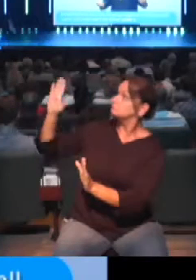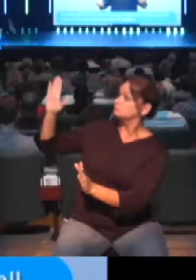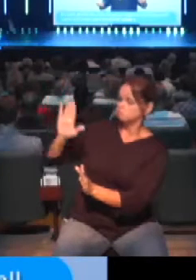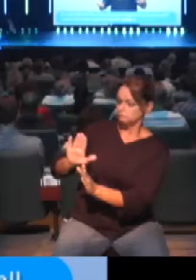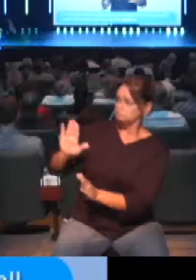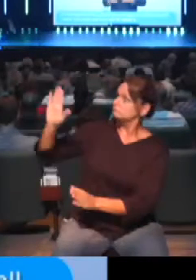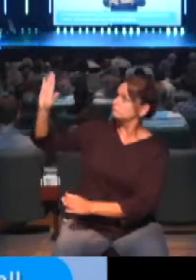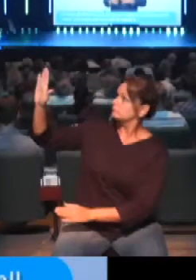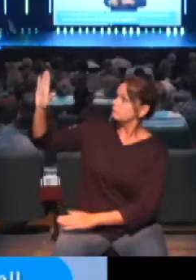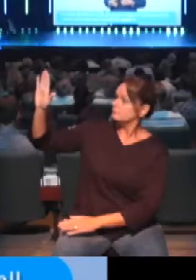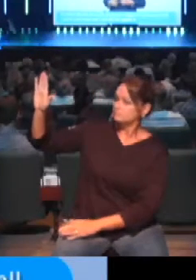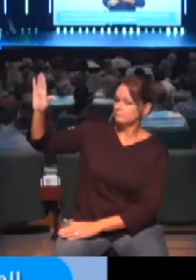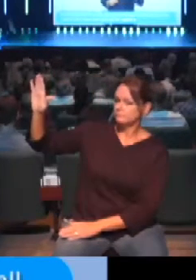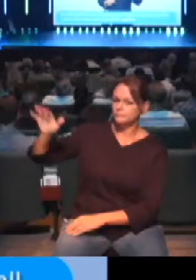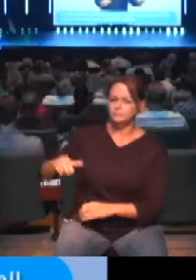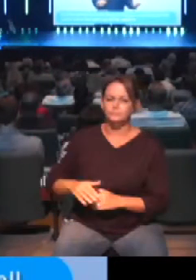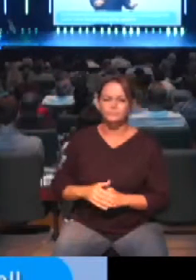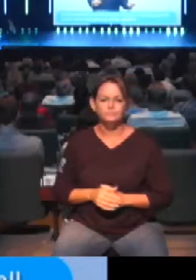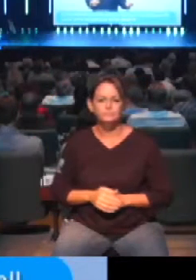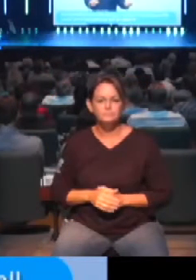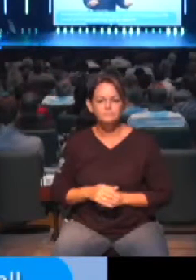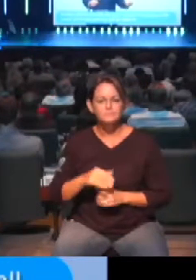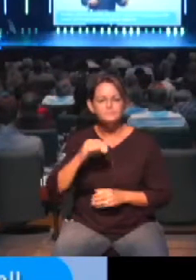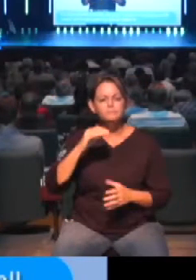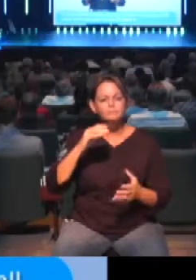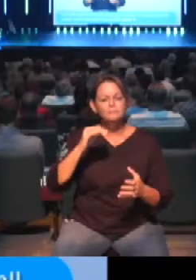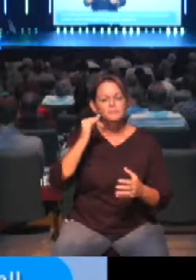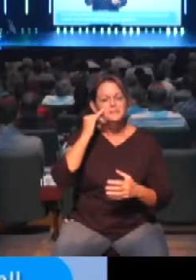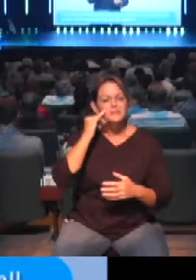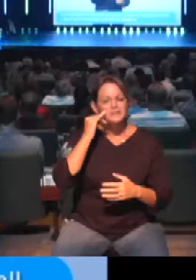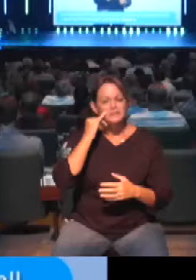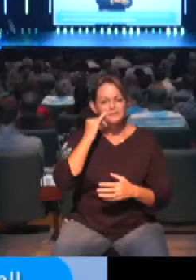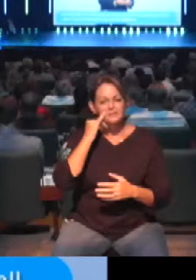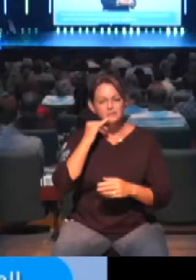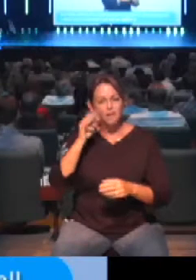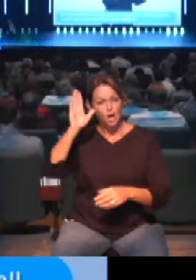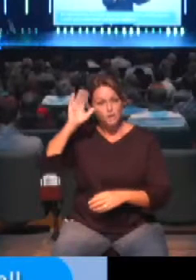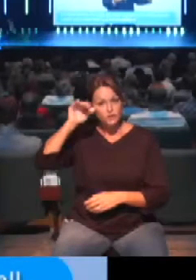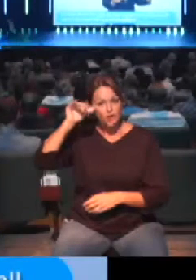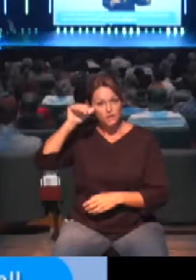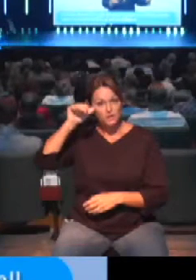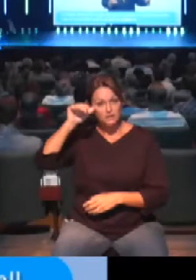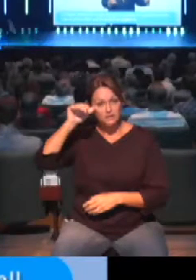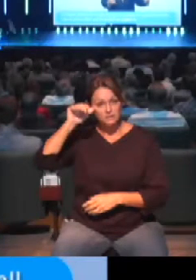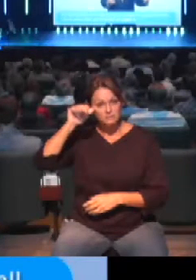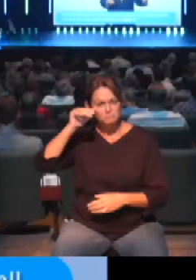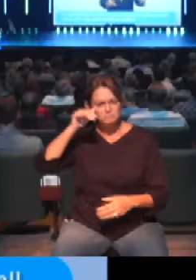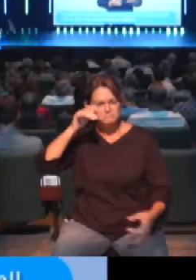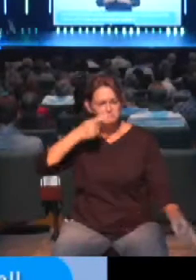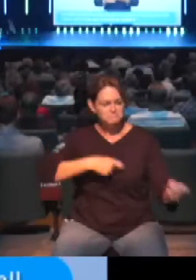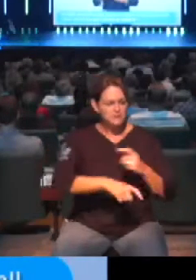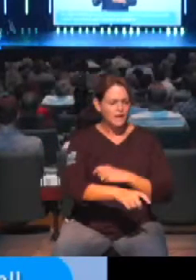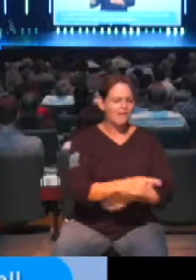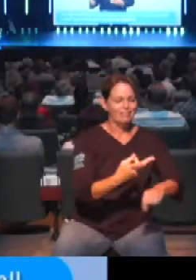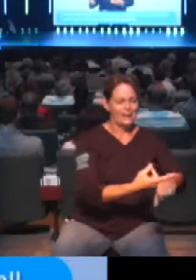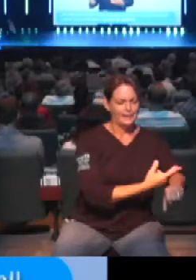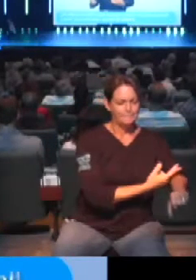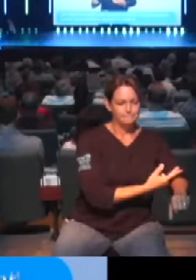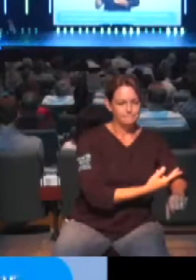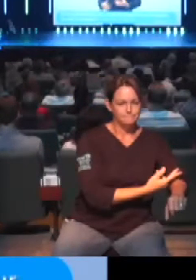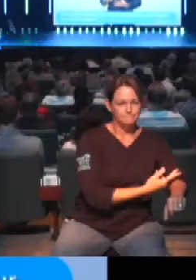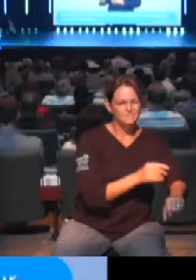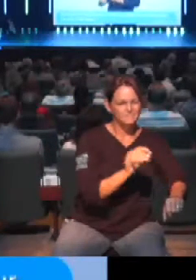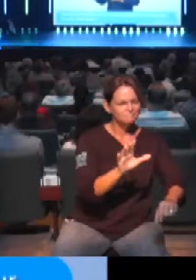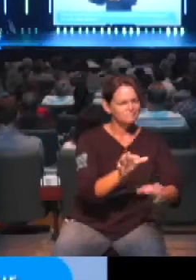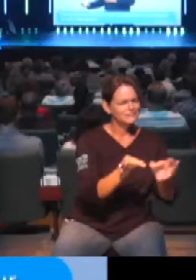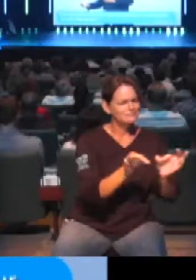God. "But every firstborn of a donkey you shall redeem with a lamb." We'll explain that. "And if you will not redeem it,